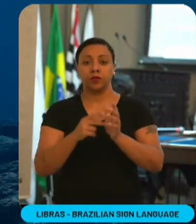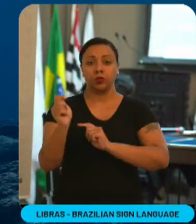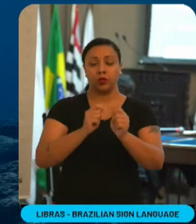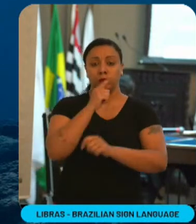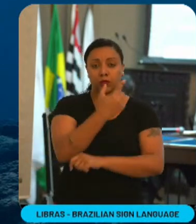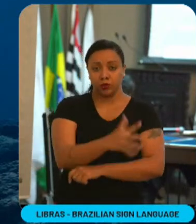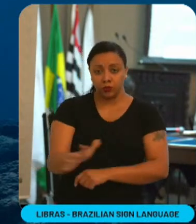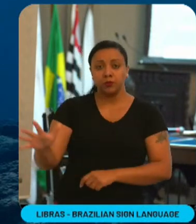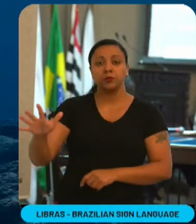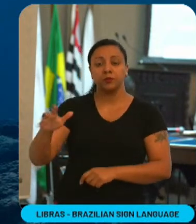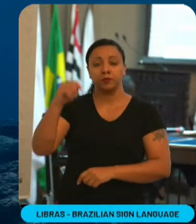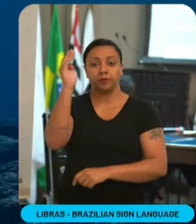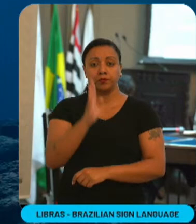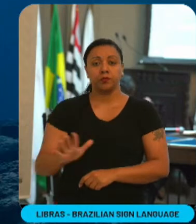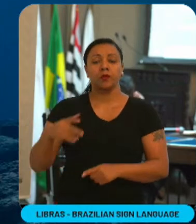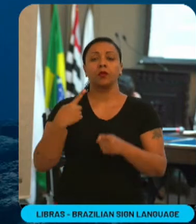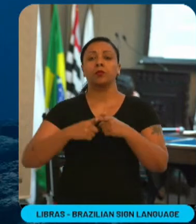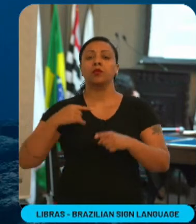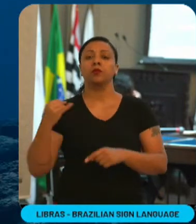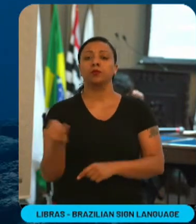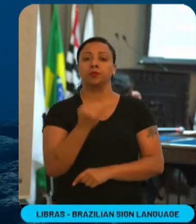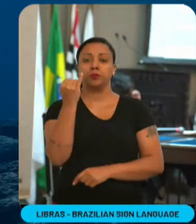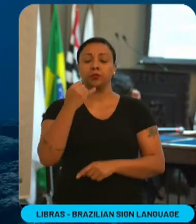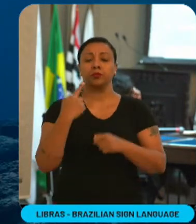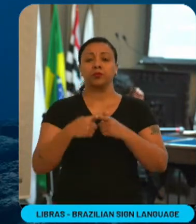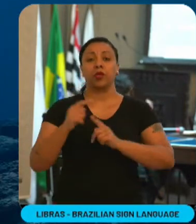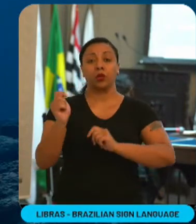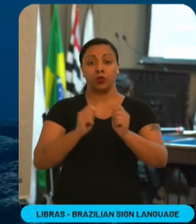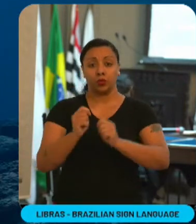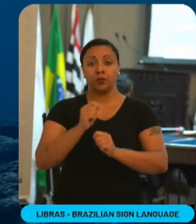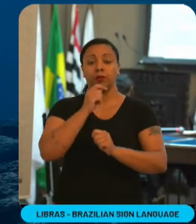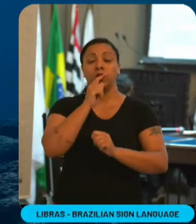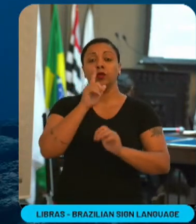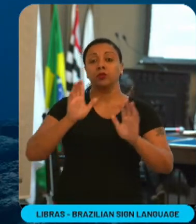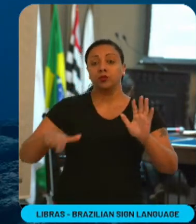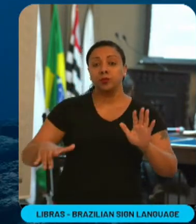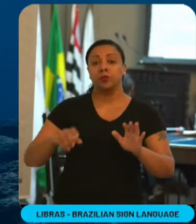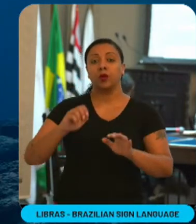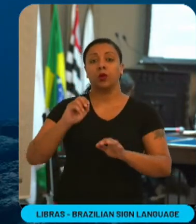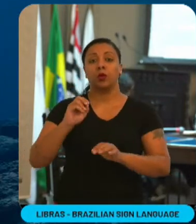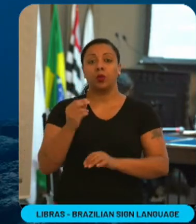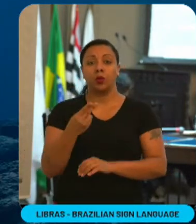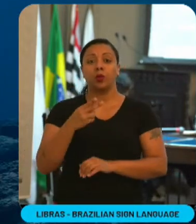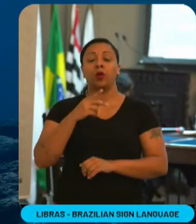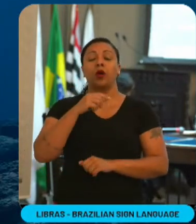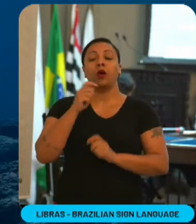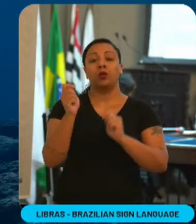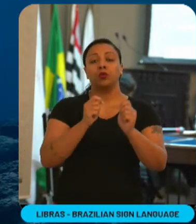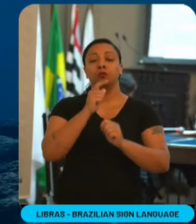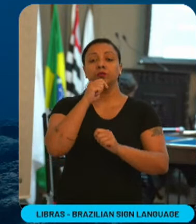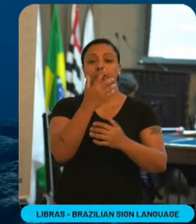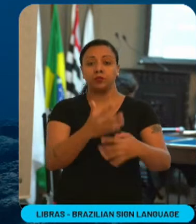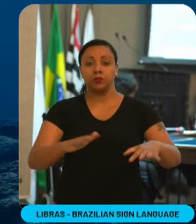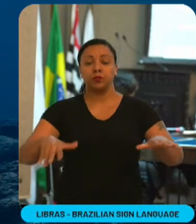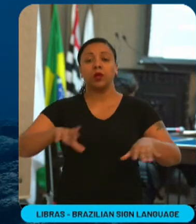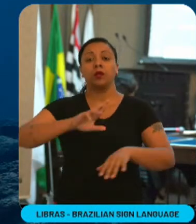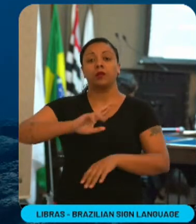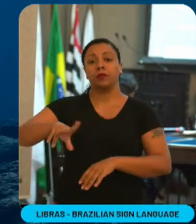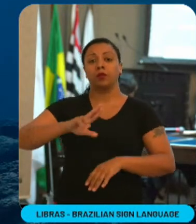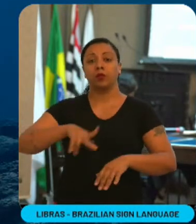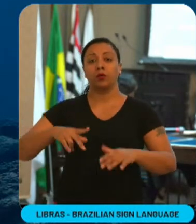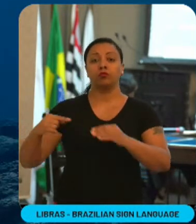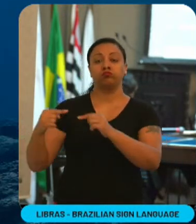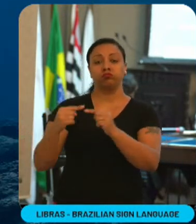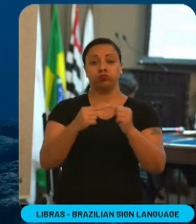concept. What is the economy of the sea or the blue economy of Brazil? Because blue economy